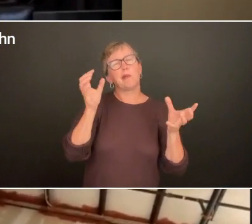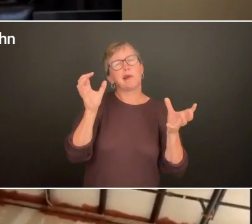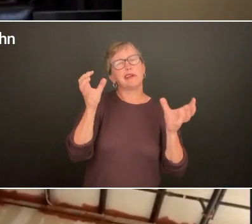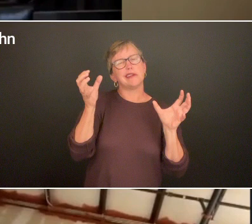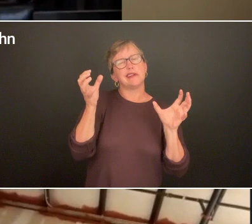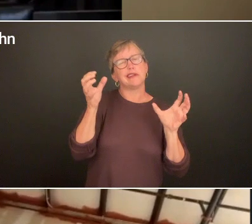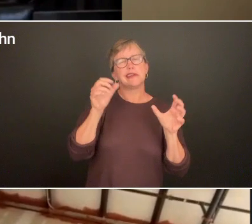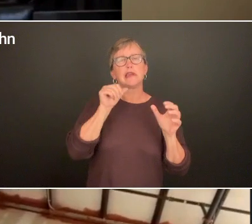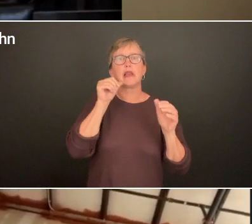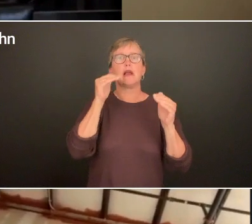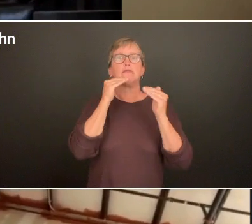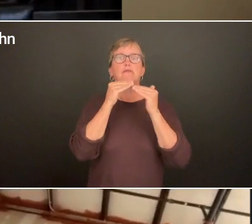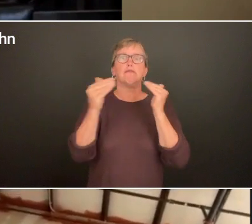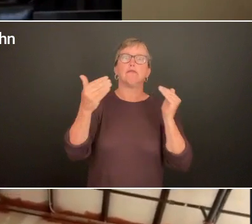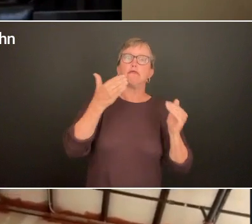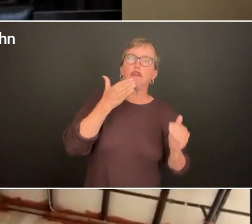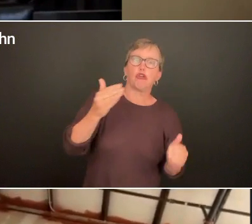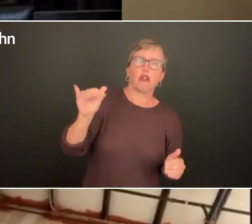good. So